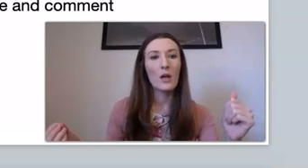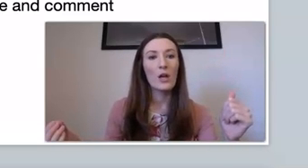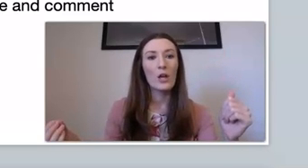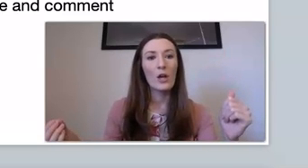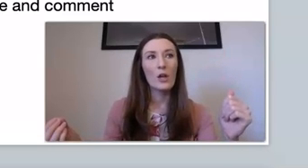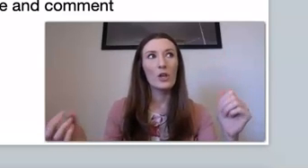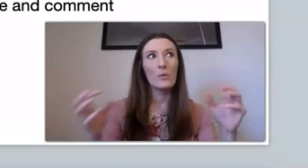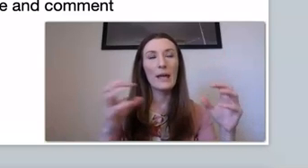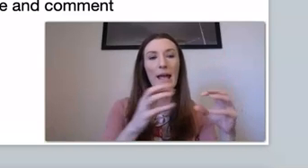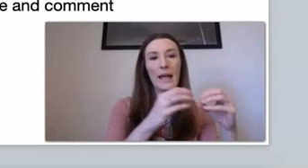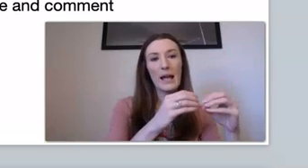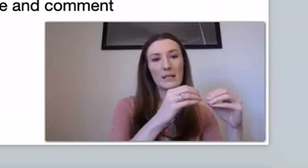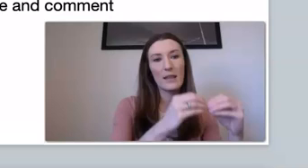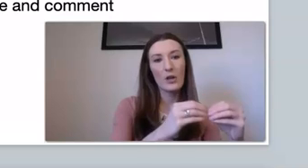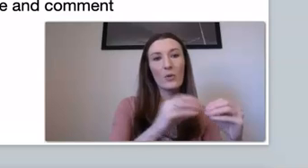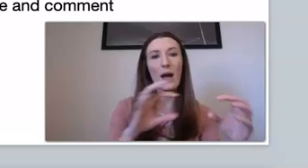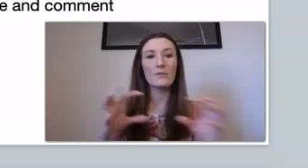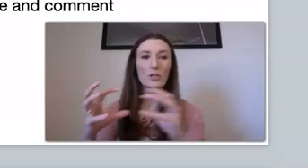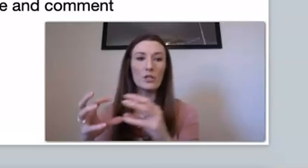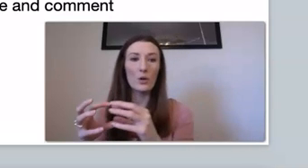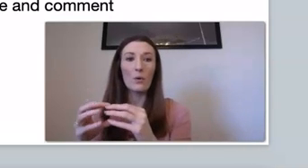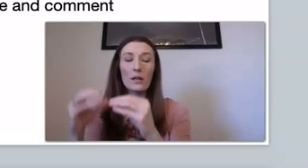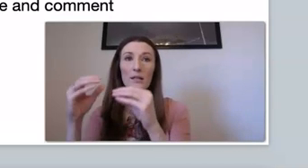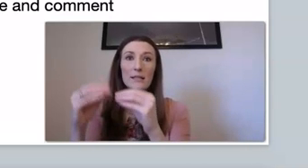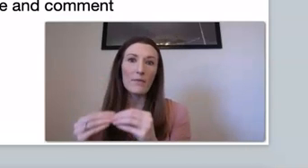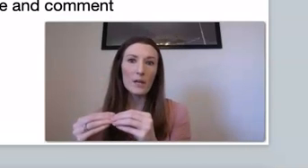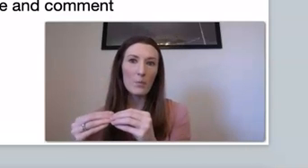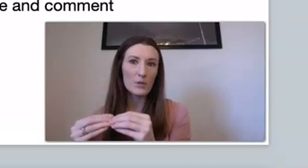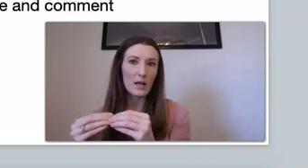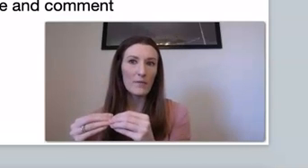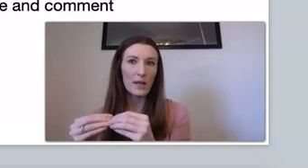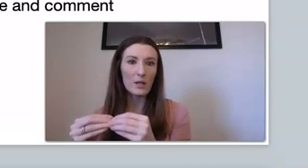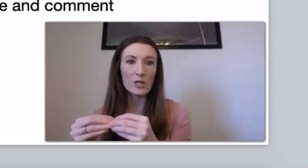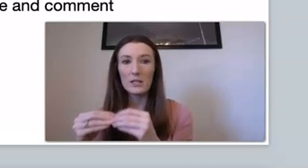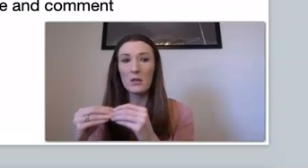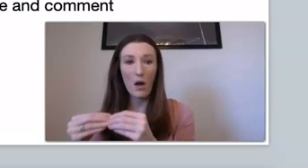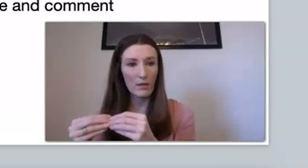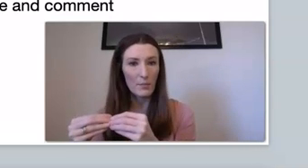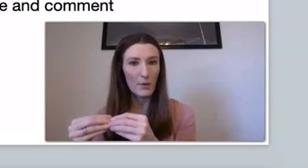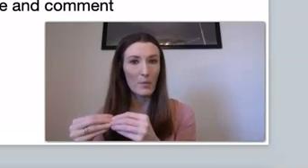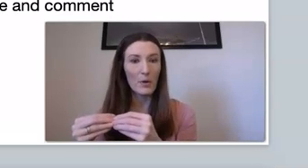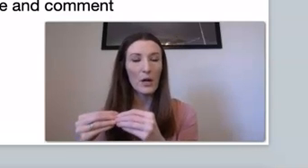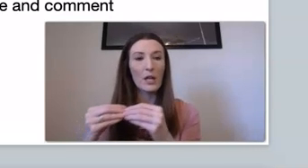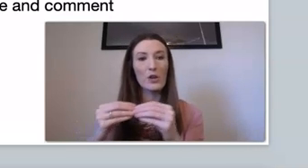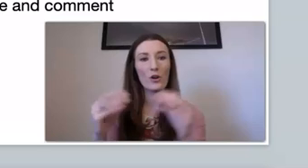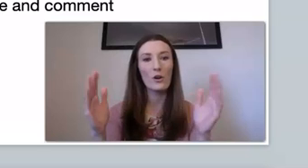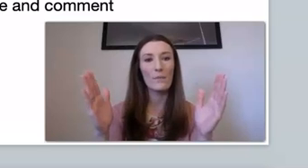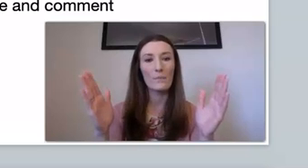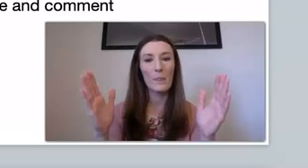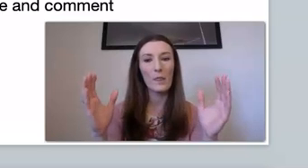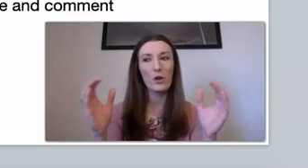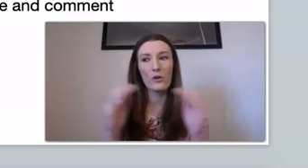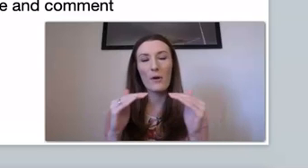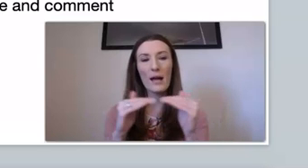readable, you can't end there. You have to do 70% of English is not lip readable.